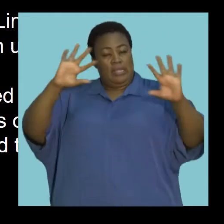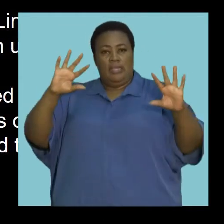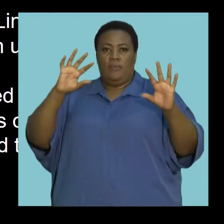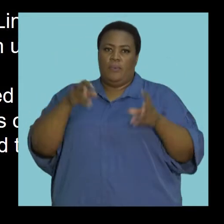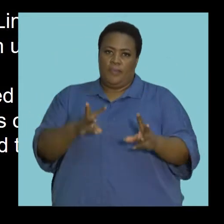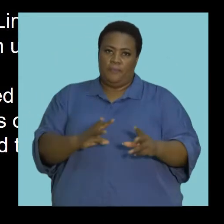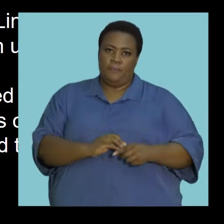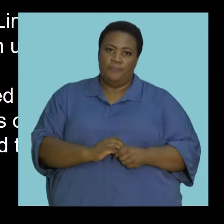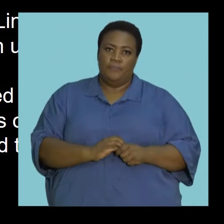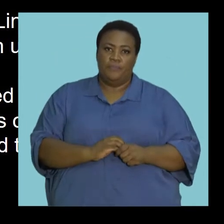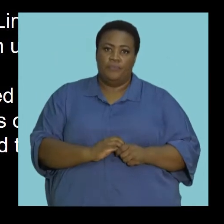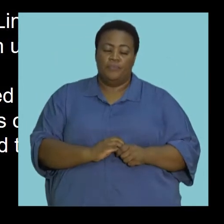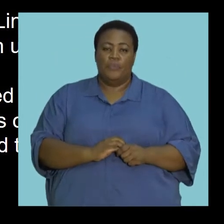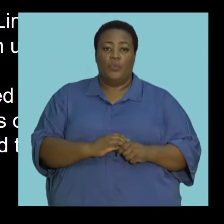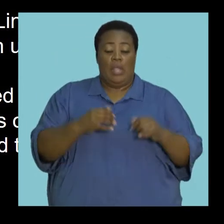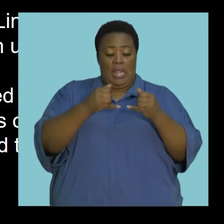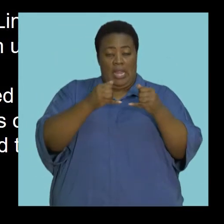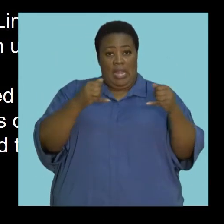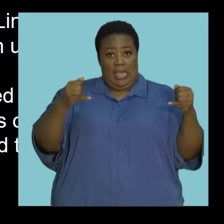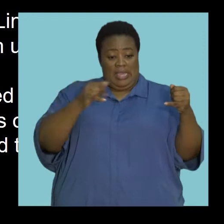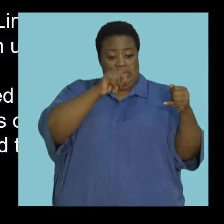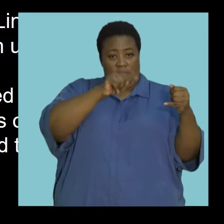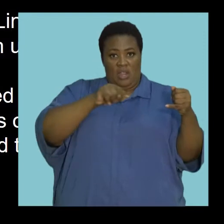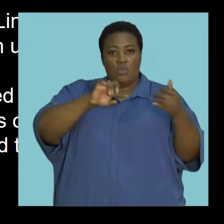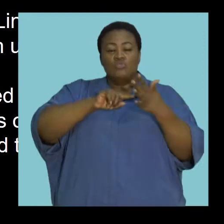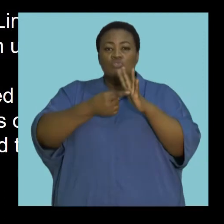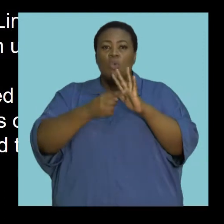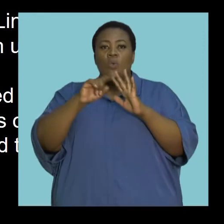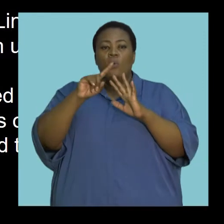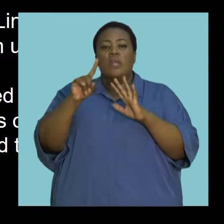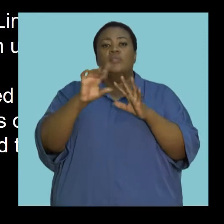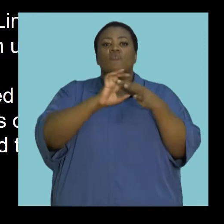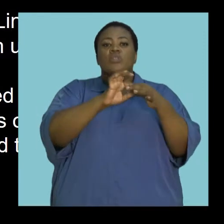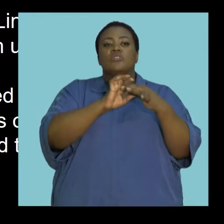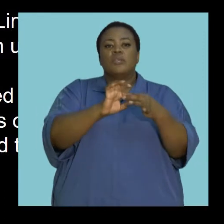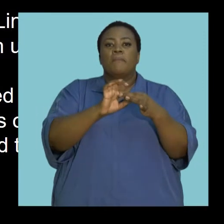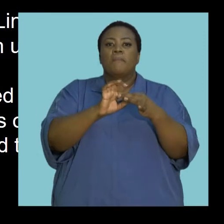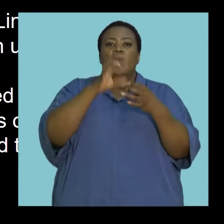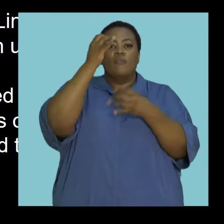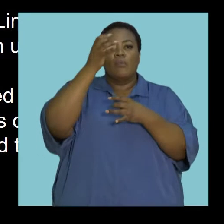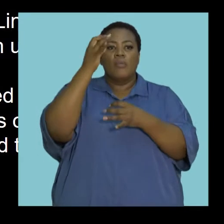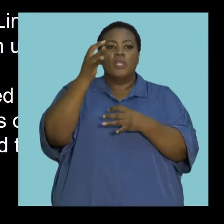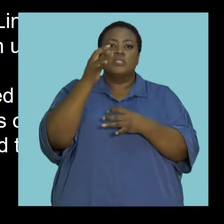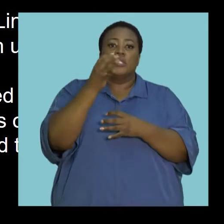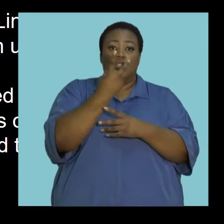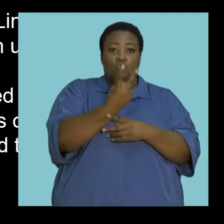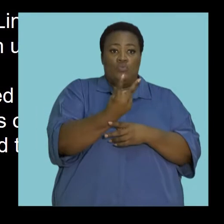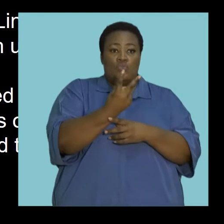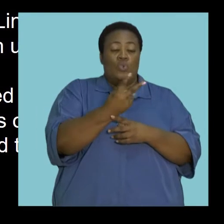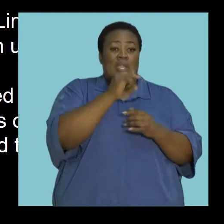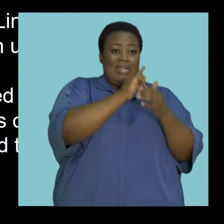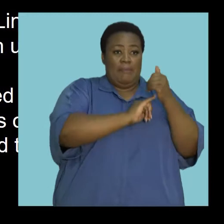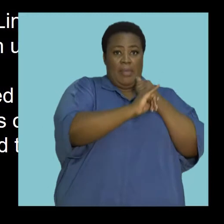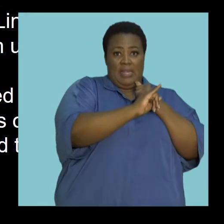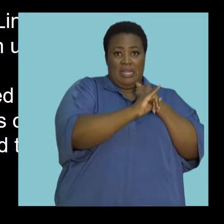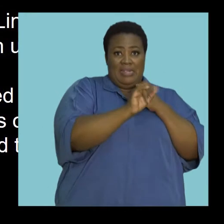effectively. Line graphs show the relationship between two types of information where the independent